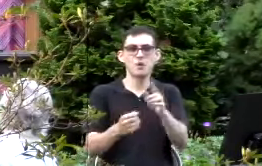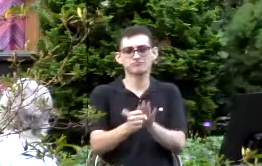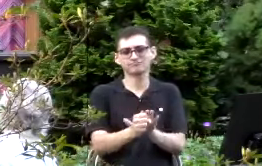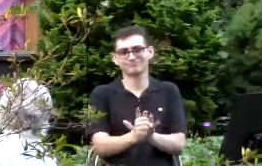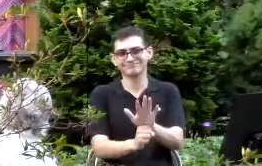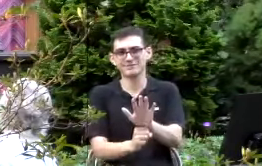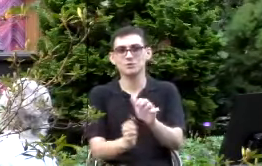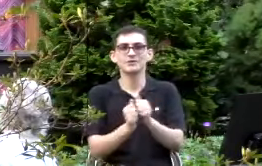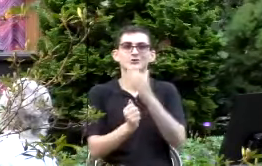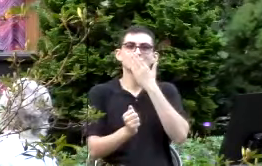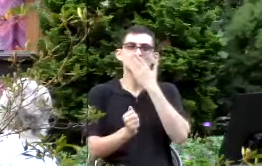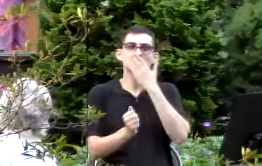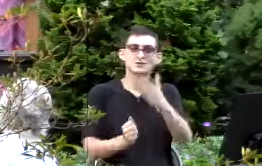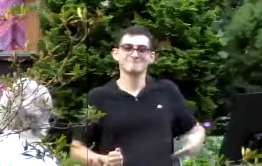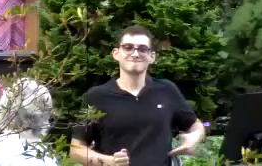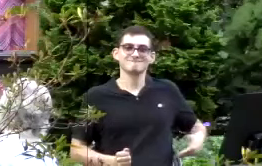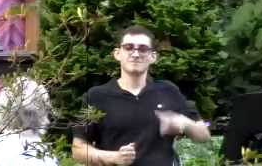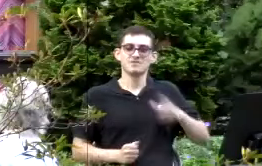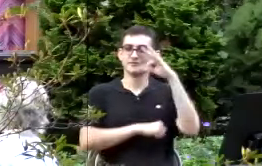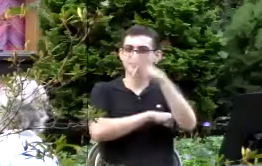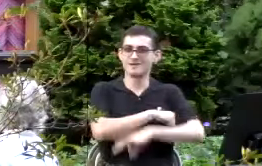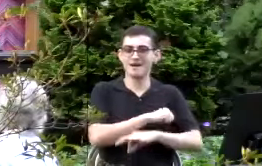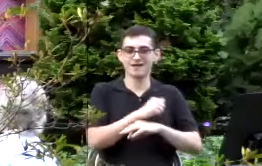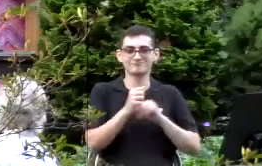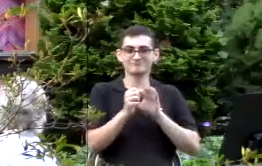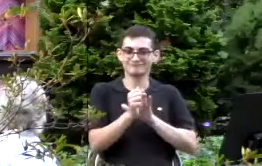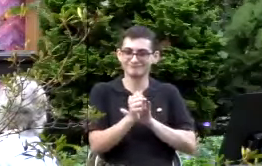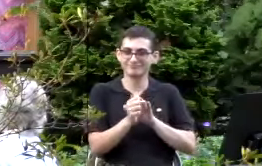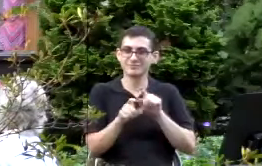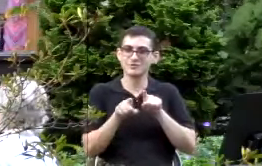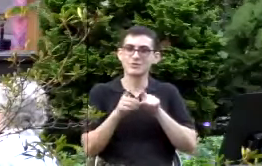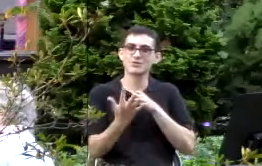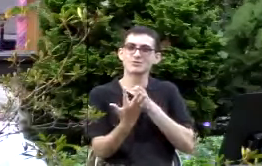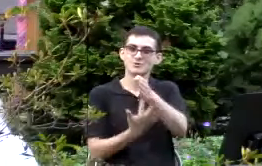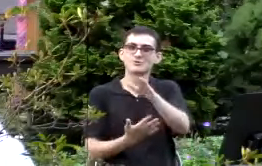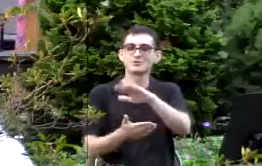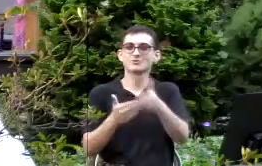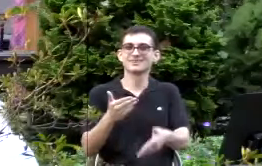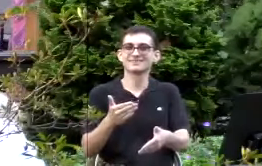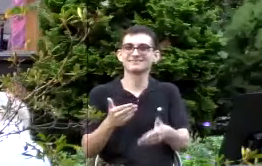strong senses of Shabbat coursing through it and delight. Shabbat Shalom. Shabbat Shalom. Shabbat.